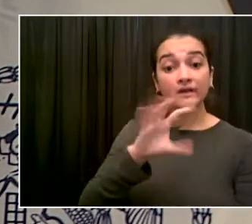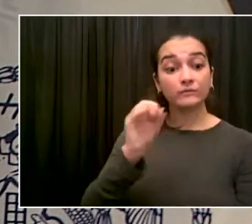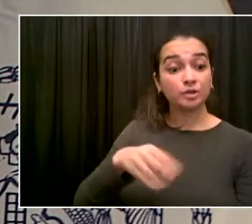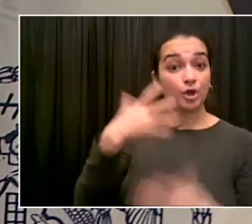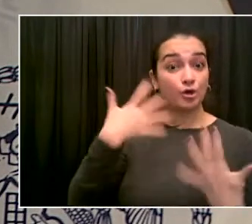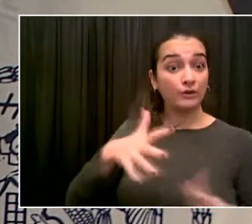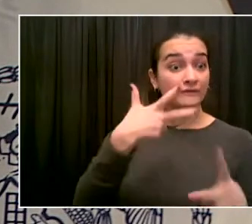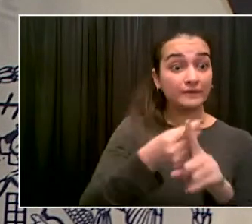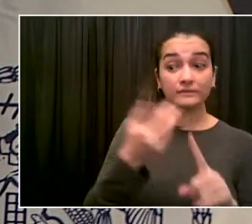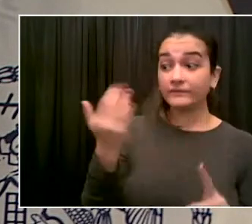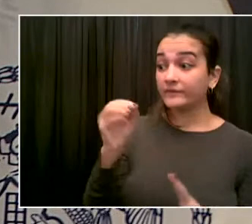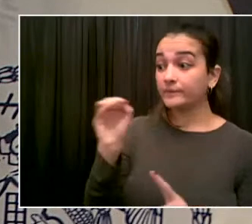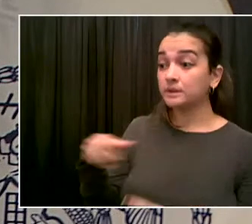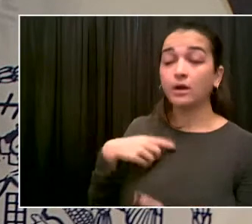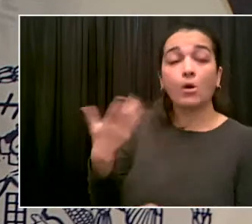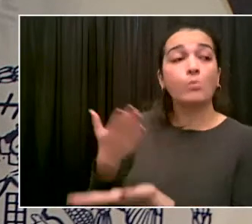again.